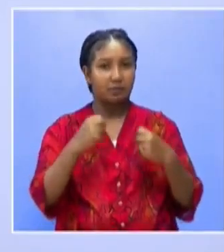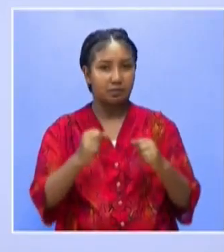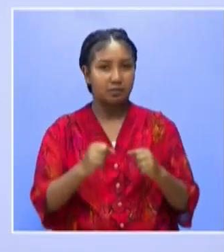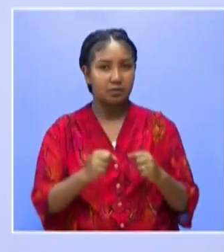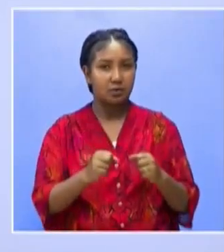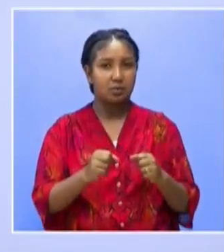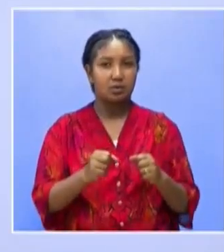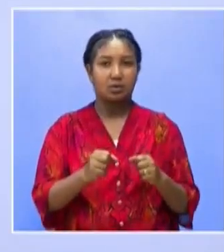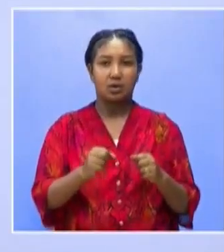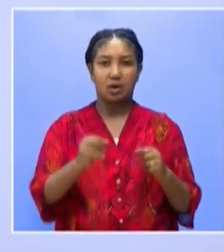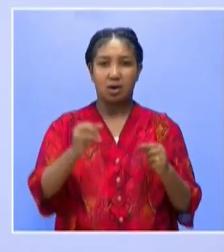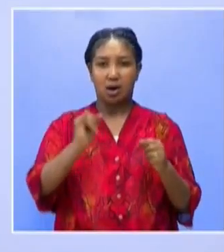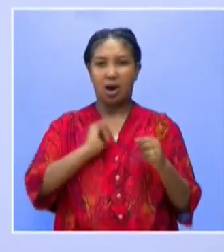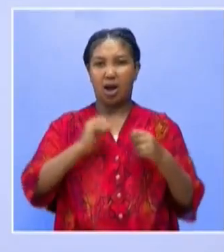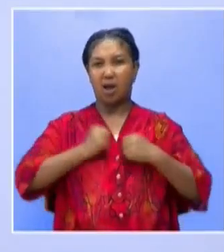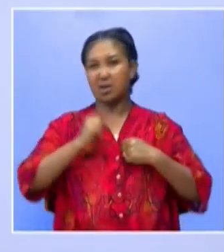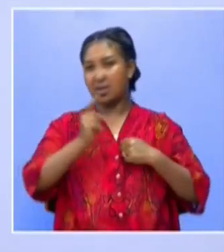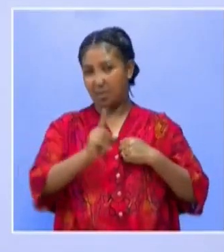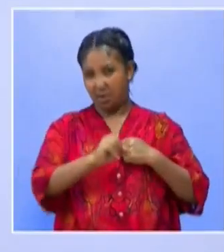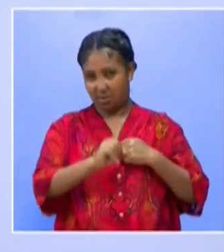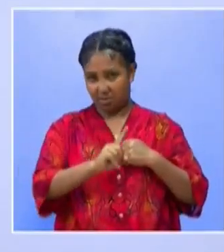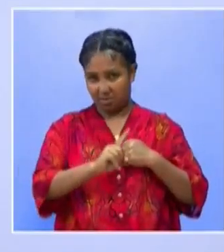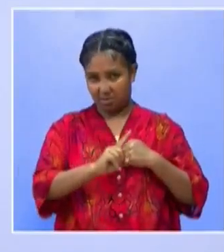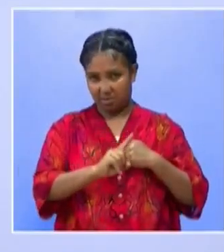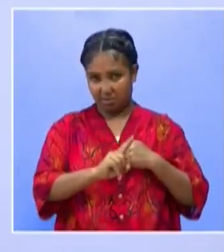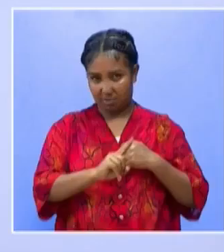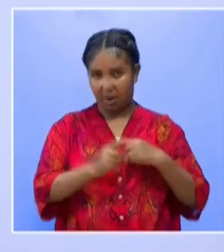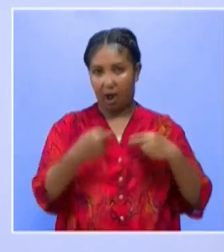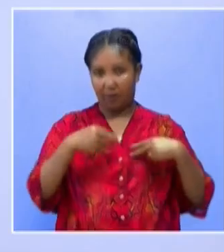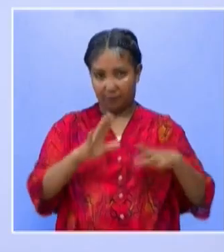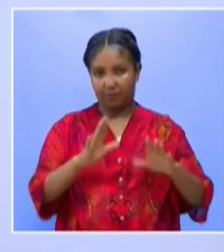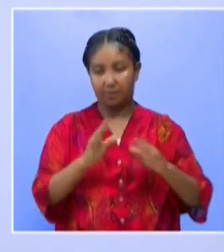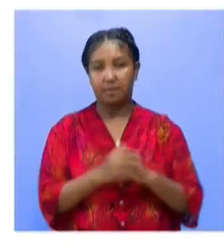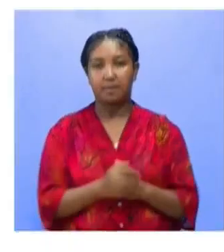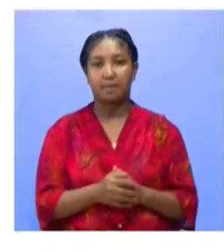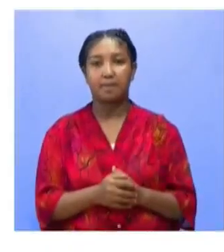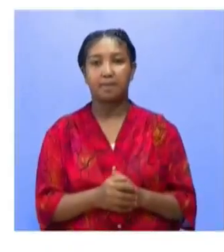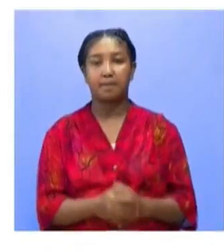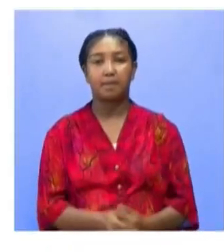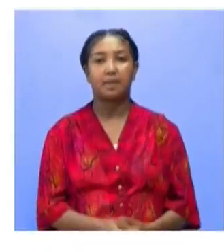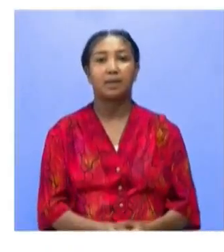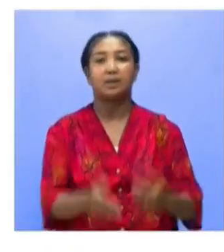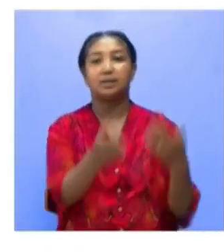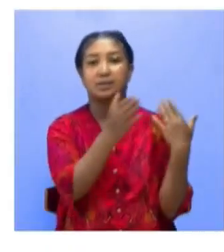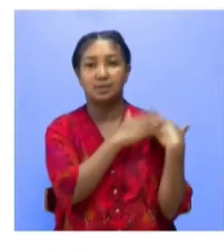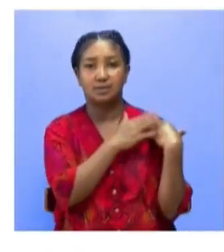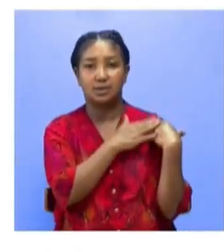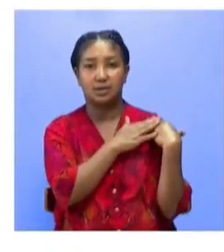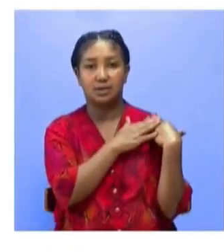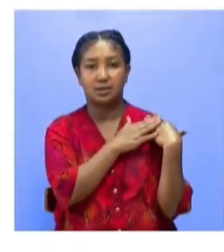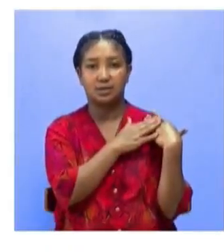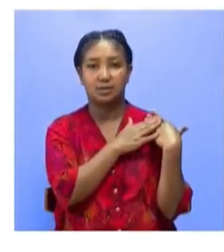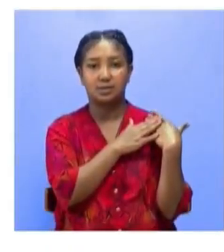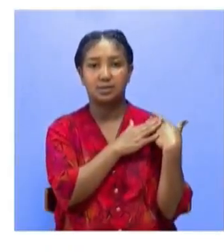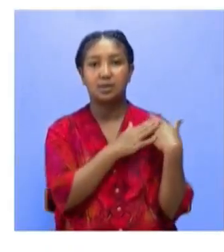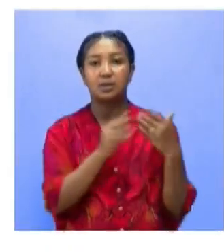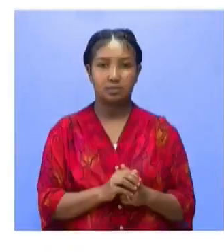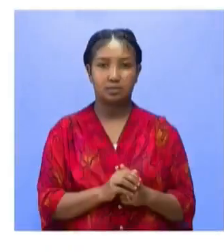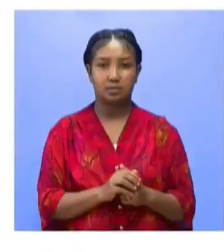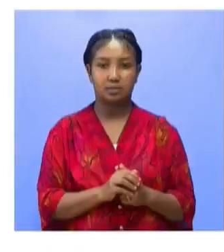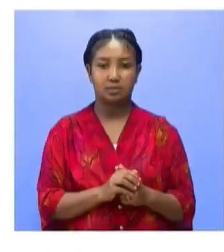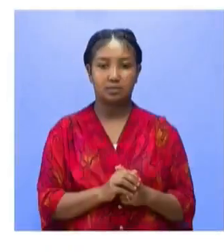cannot say I has. Okay? So here, subject. This